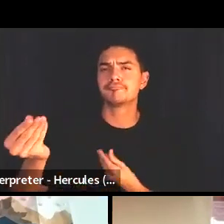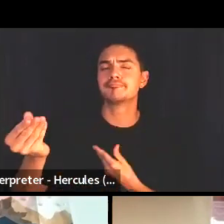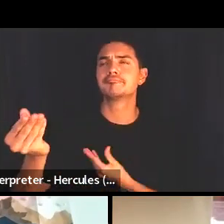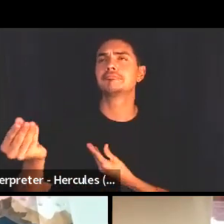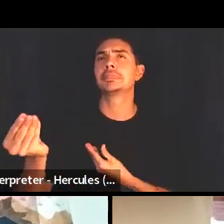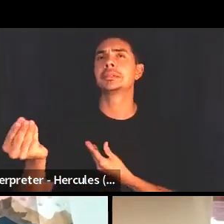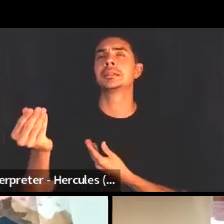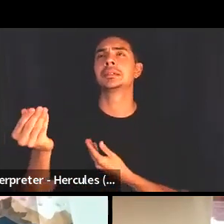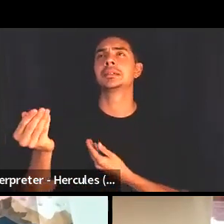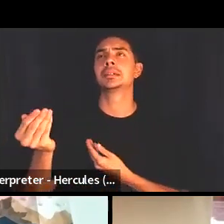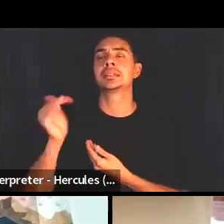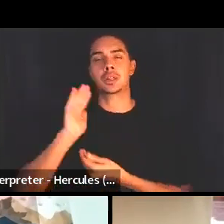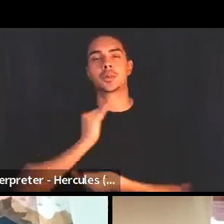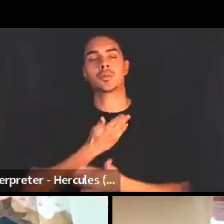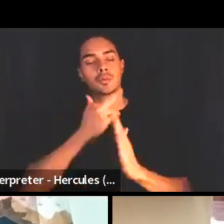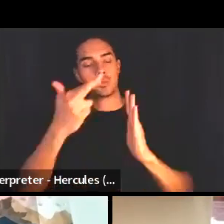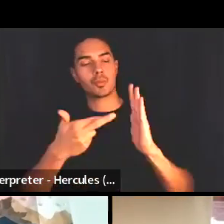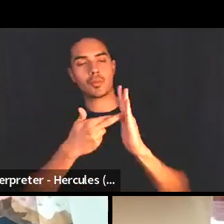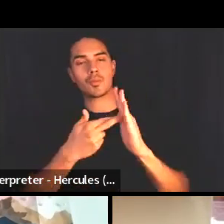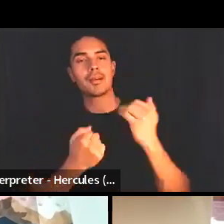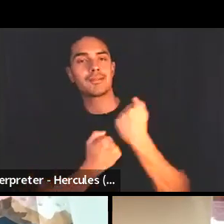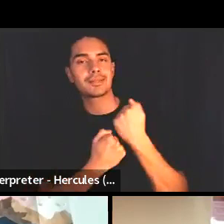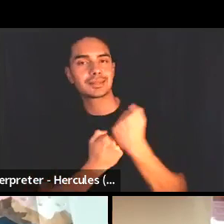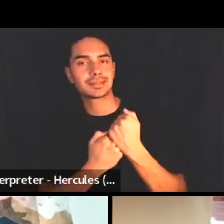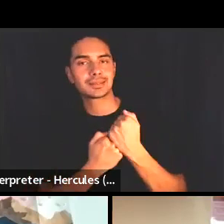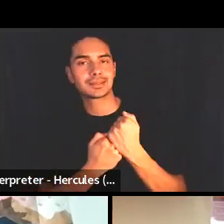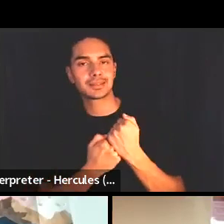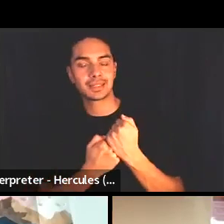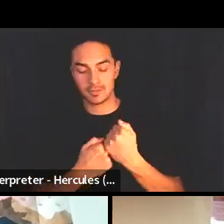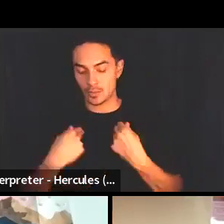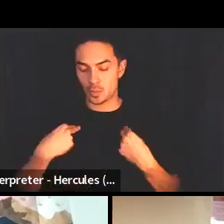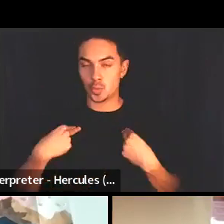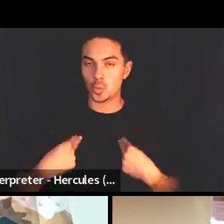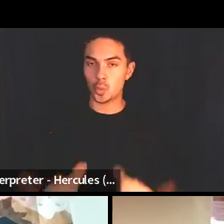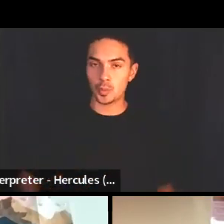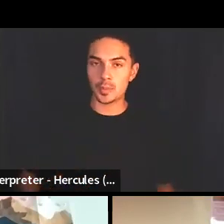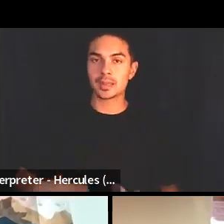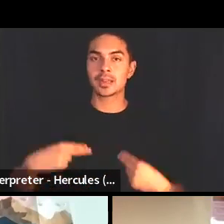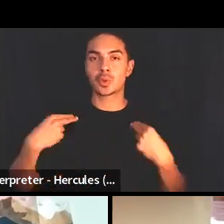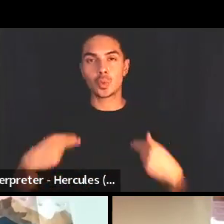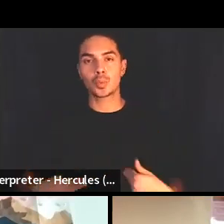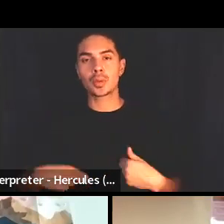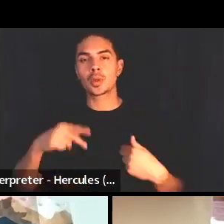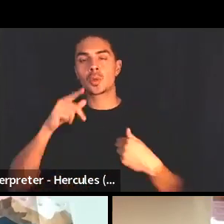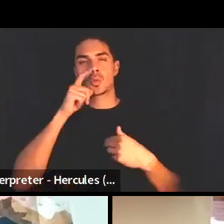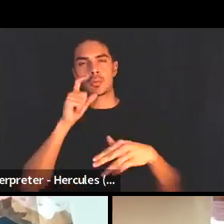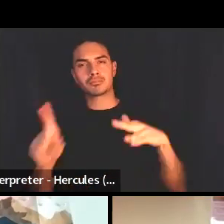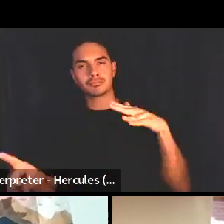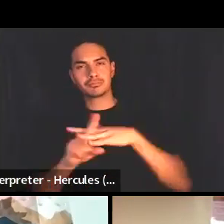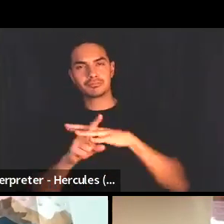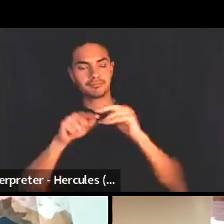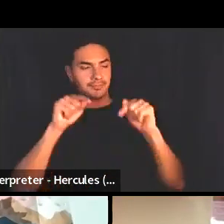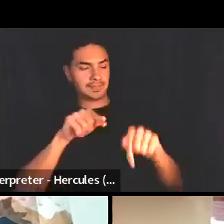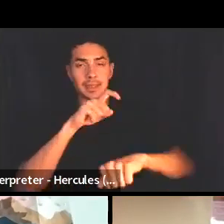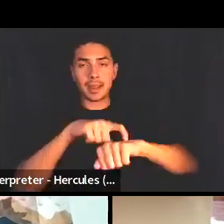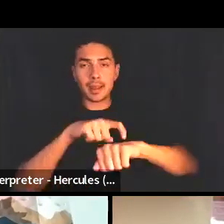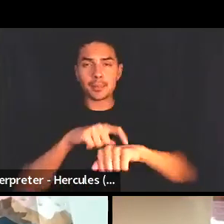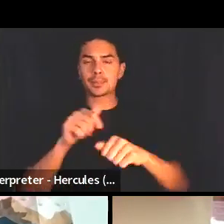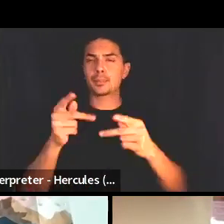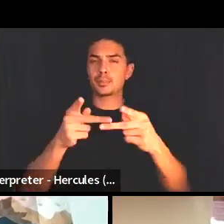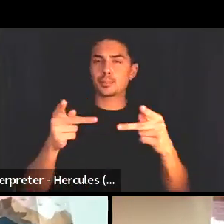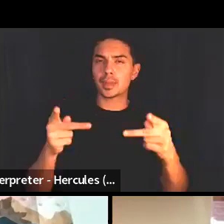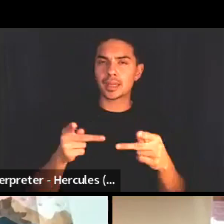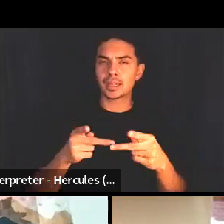the, you know, the role of a human being who came to this particular place at this particular time, right? Is to